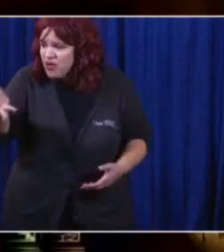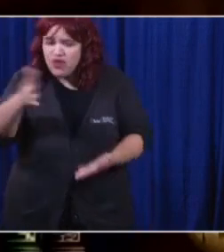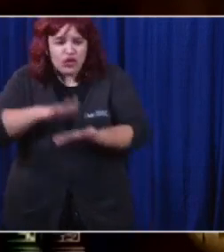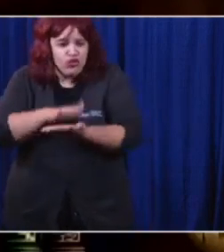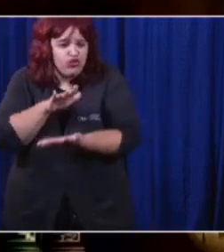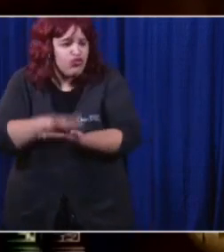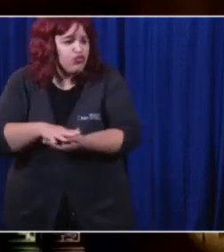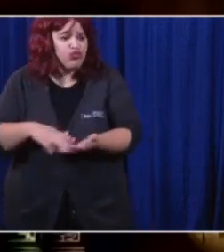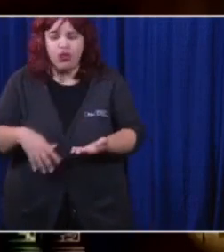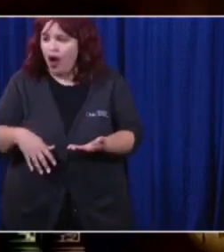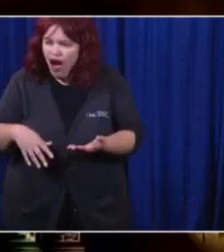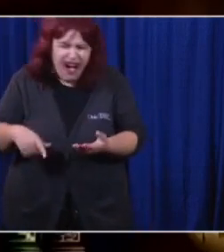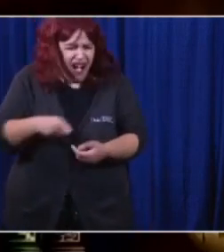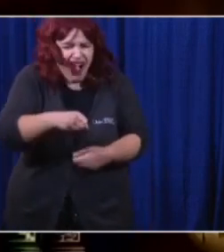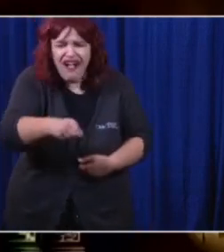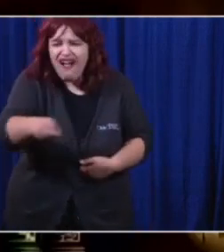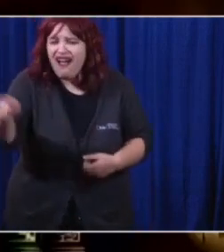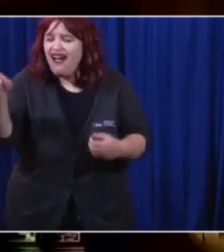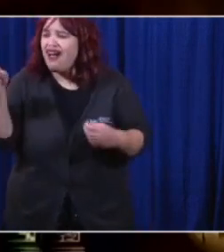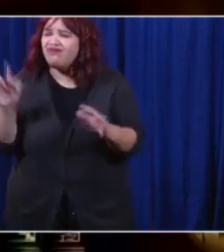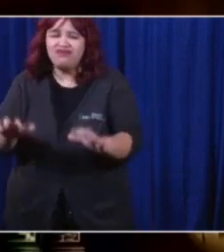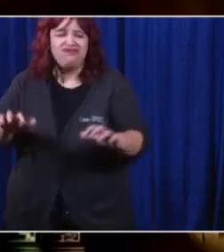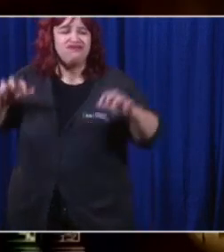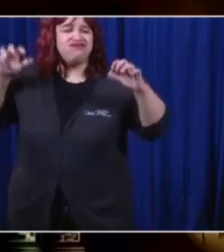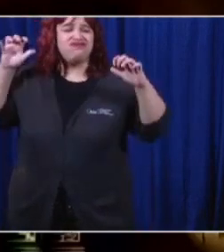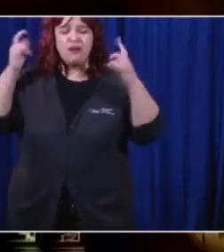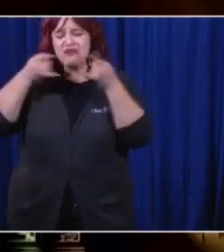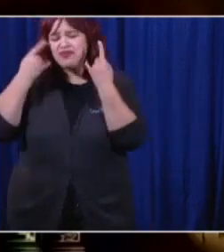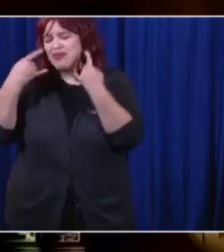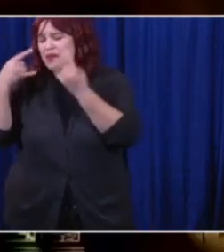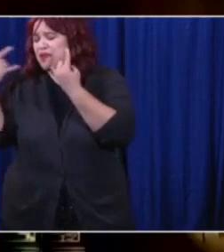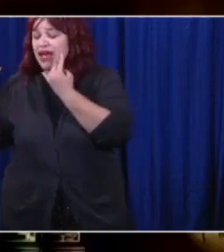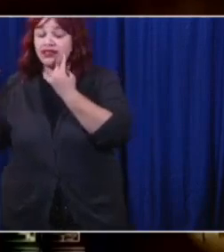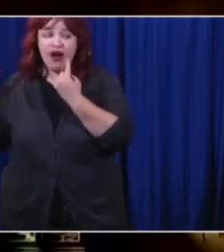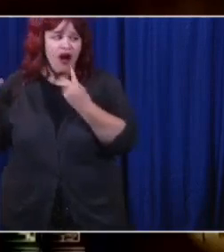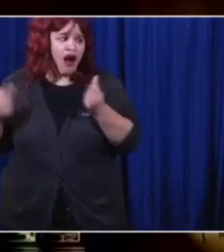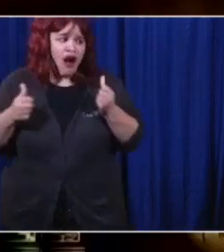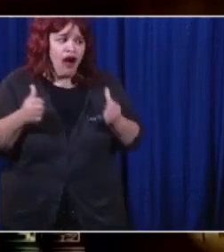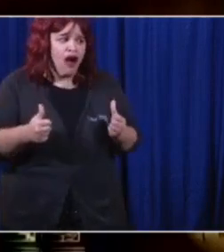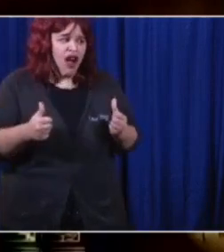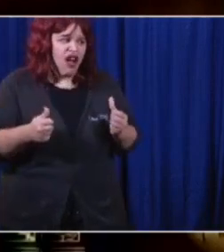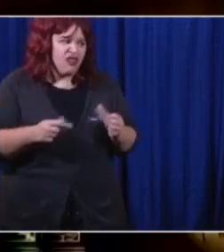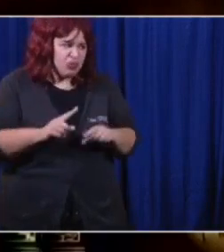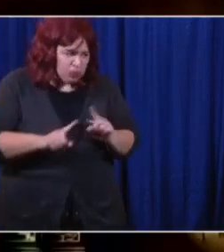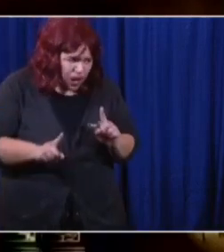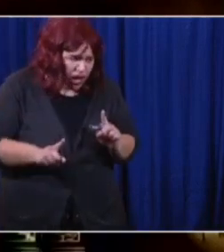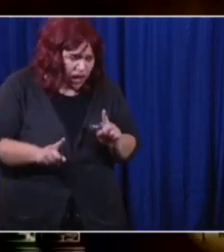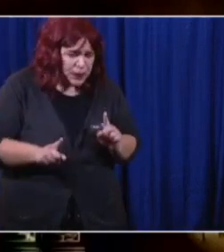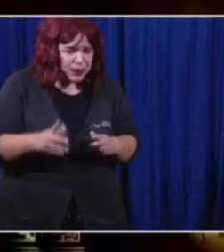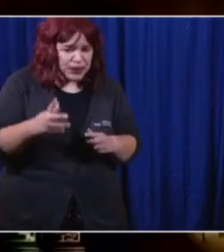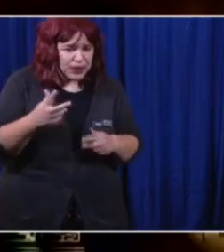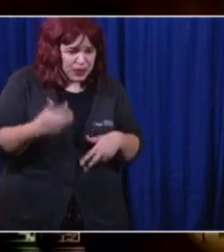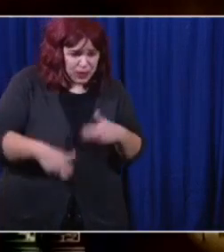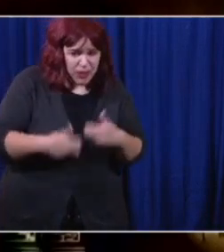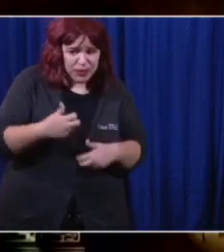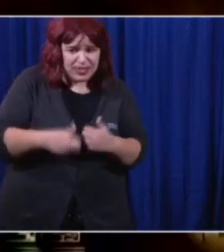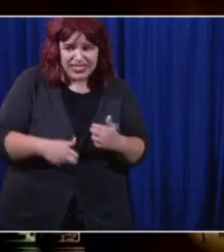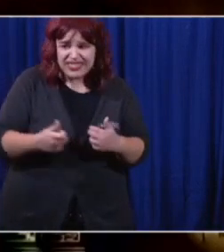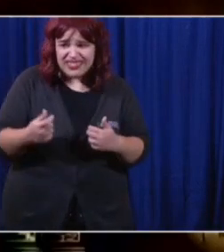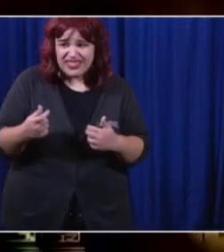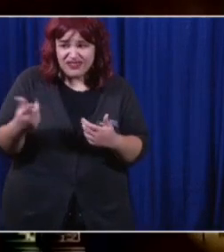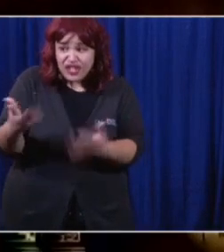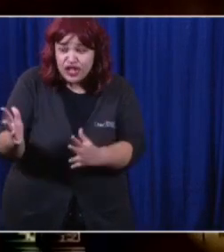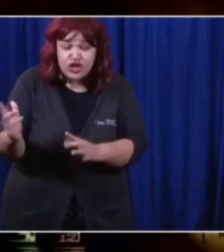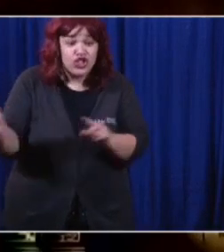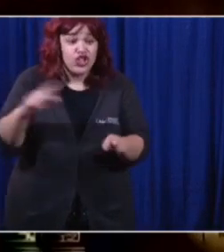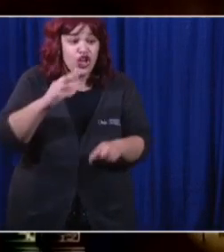party afterwards, and no one's wearing a mask when they're at this person's house. The same people that wore a mask the whole game because they want to come see their child's game. So it really